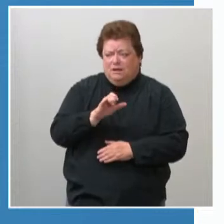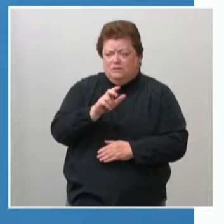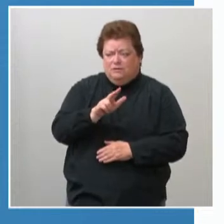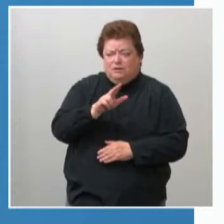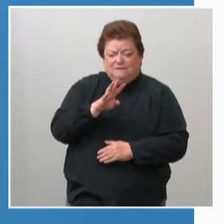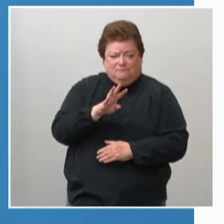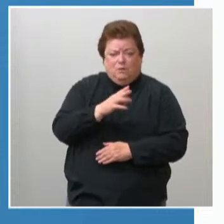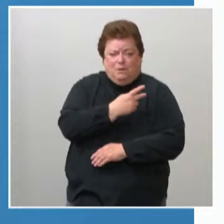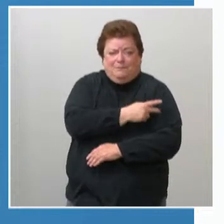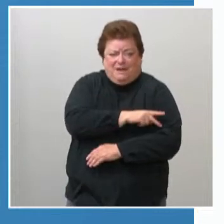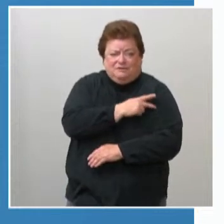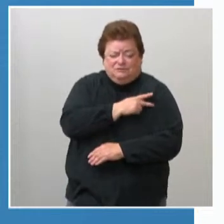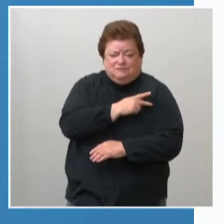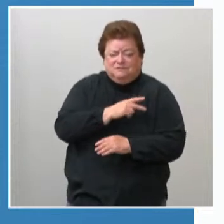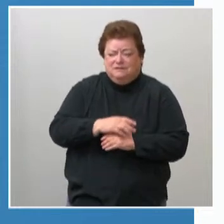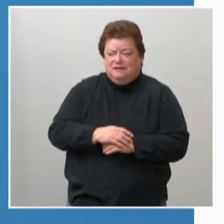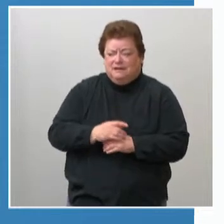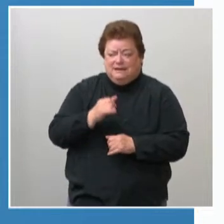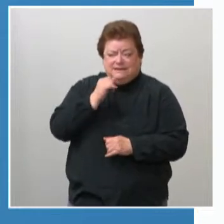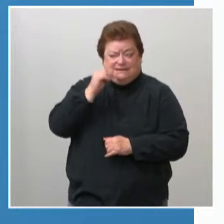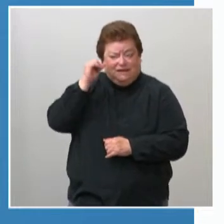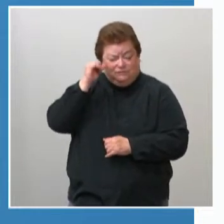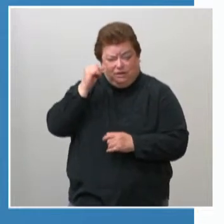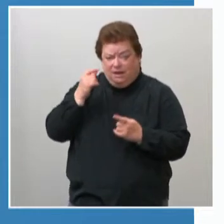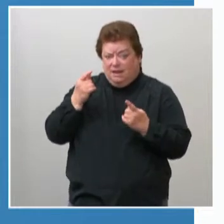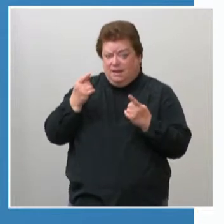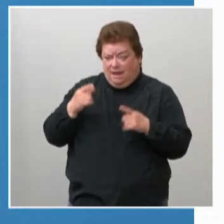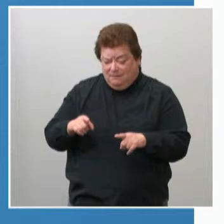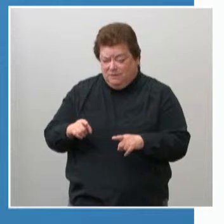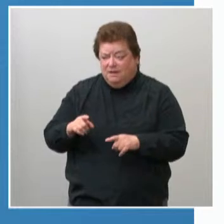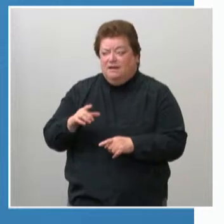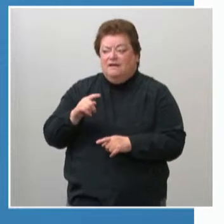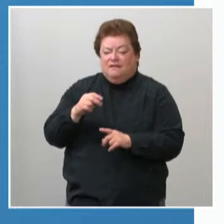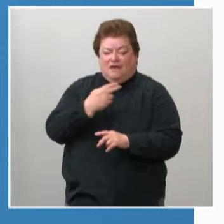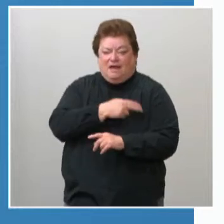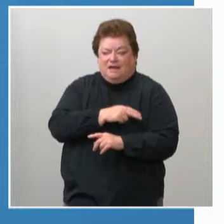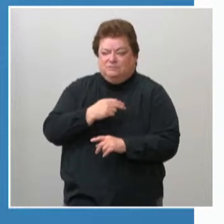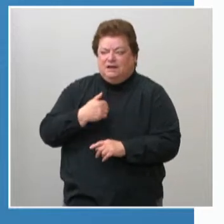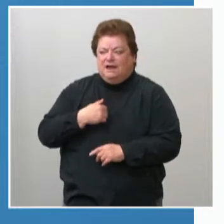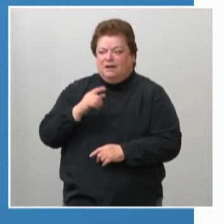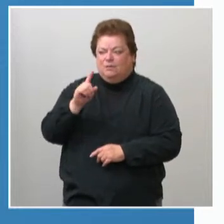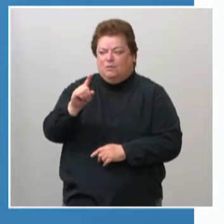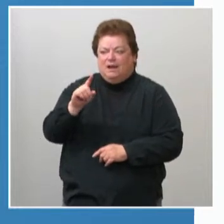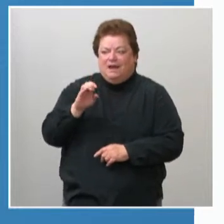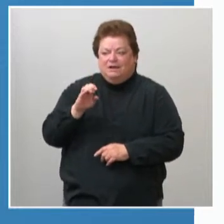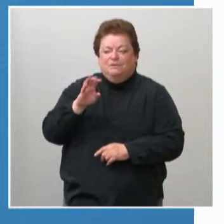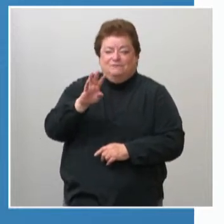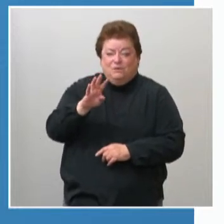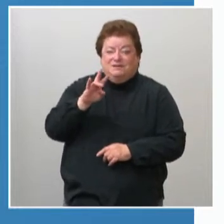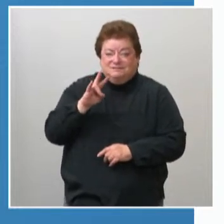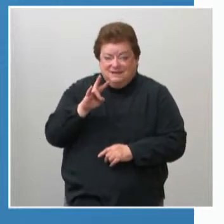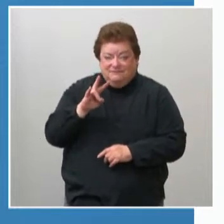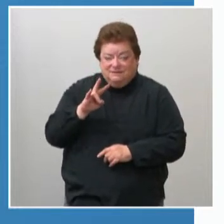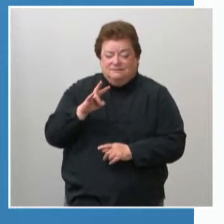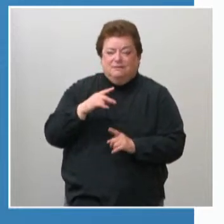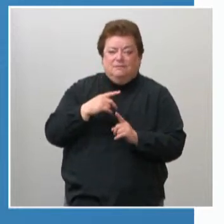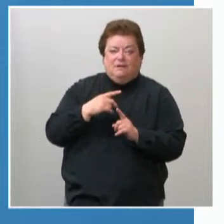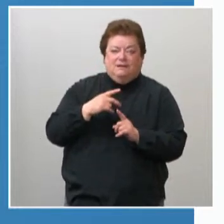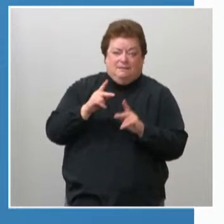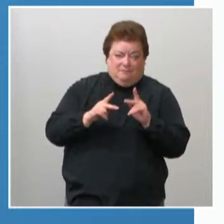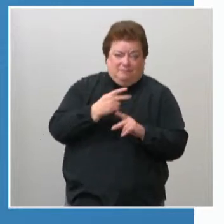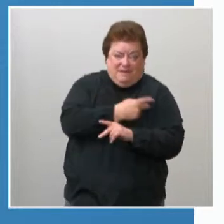134 patients. Yesterday, however, the hospitals reported 147 patients with